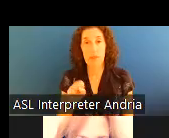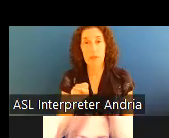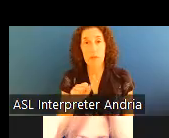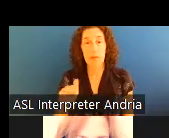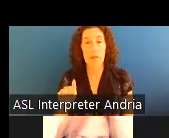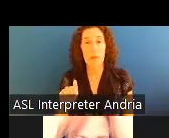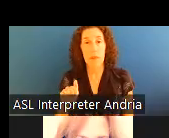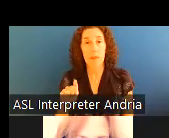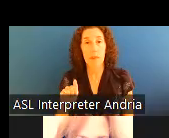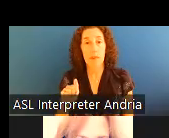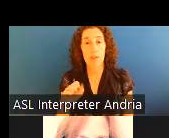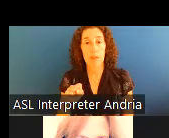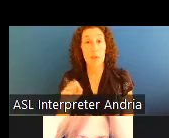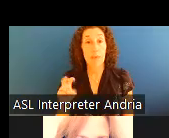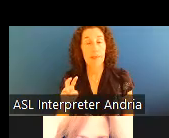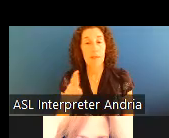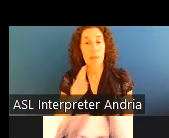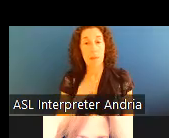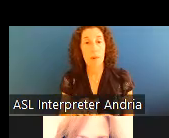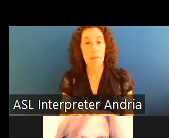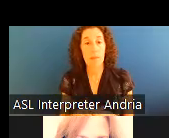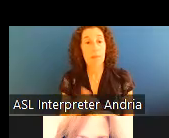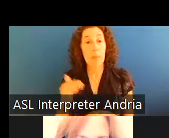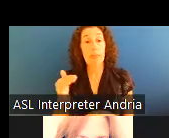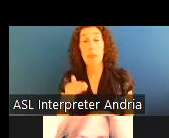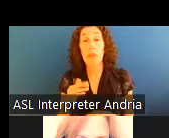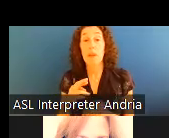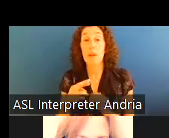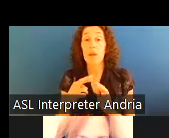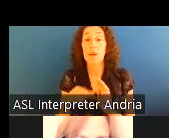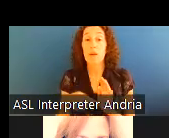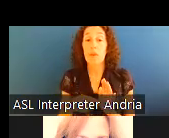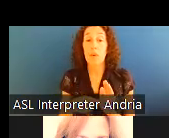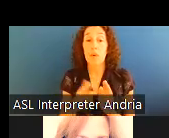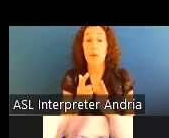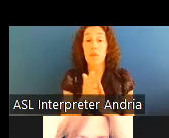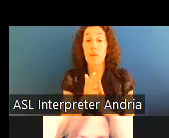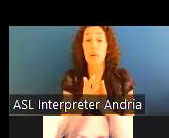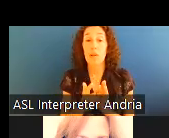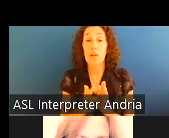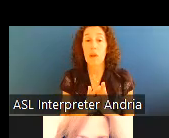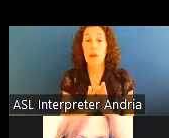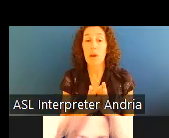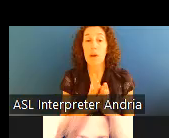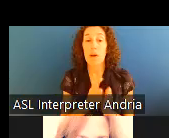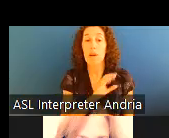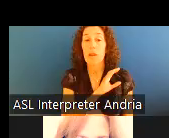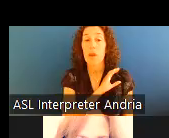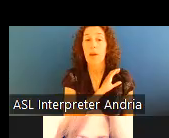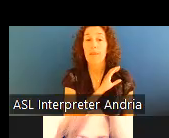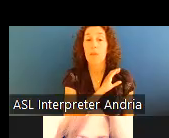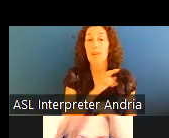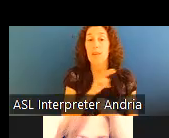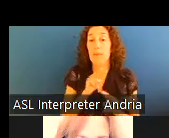law enforcement in the interview process and how they might collect evidence. And